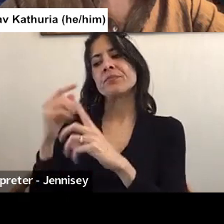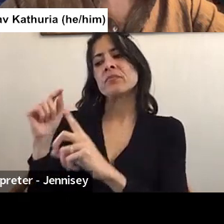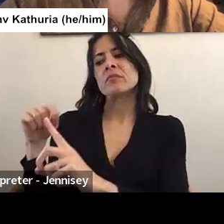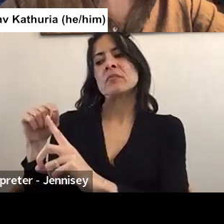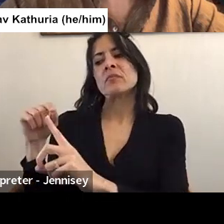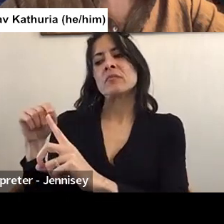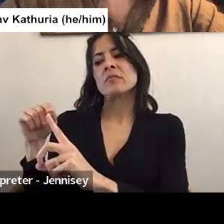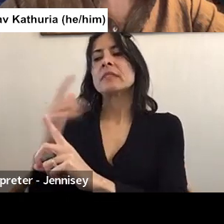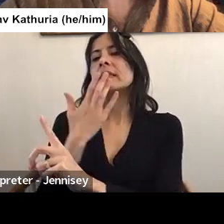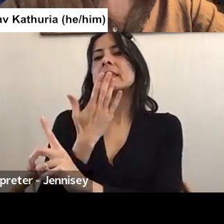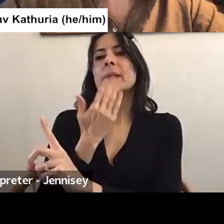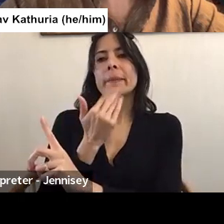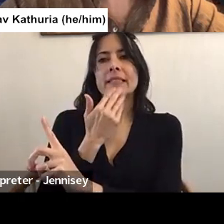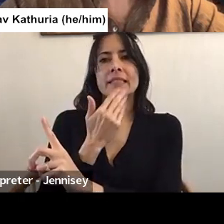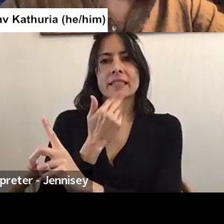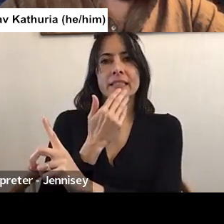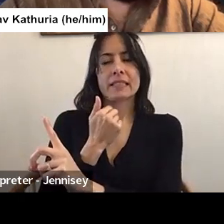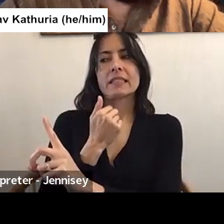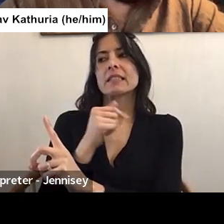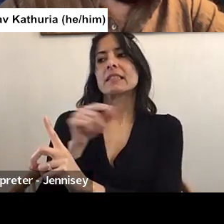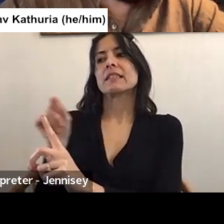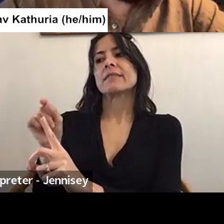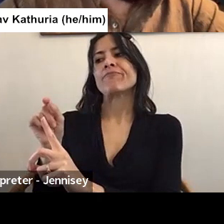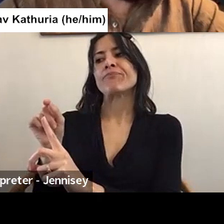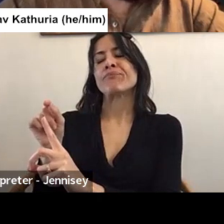he had diabetes and it was,